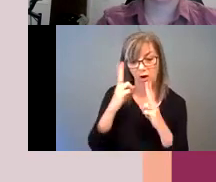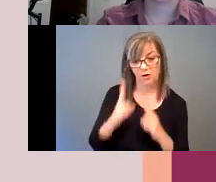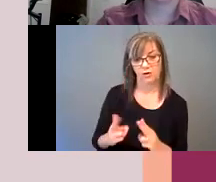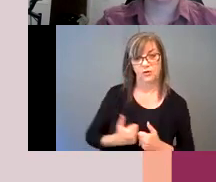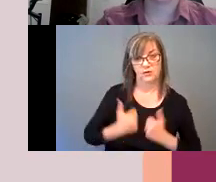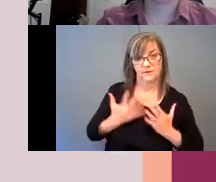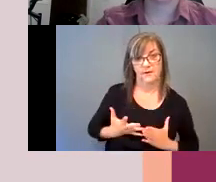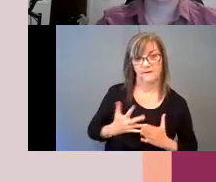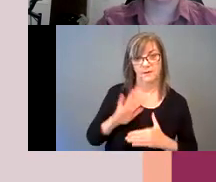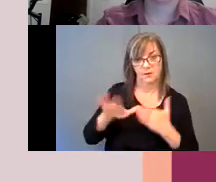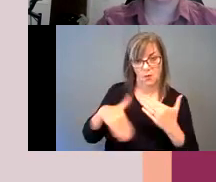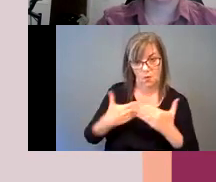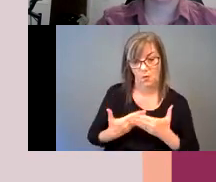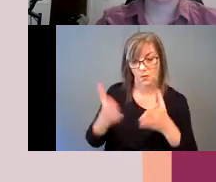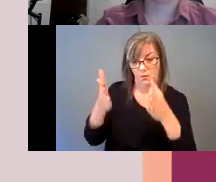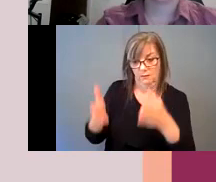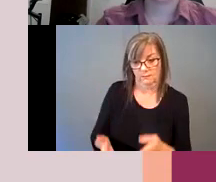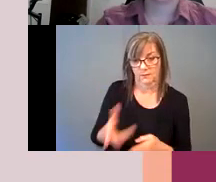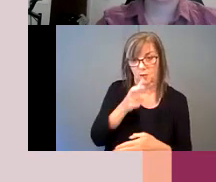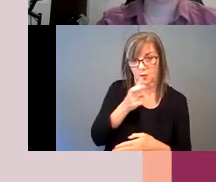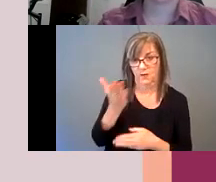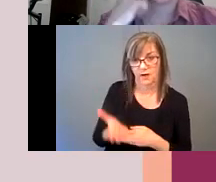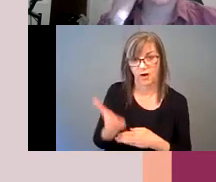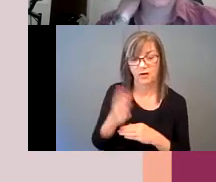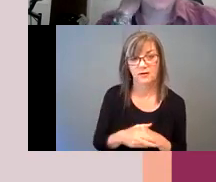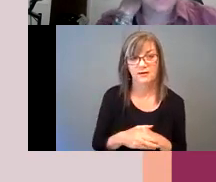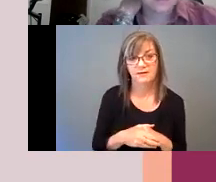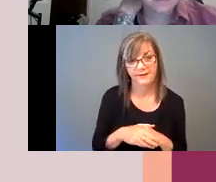the different 8 dimensions, and there's probably even more than